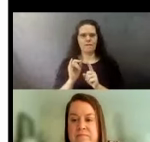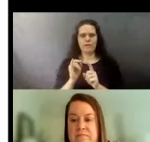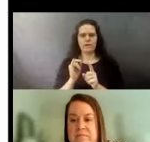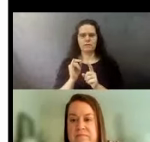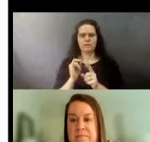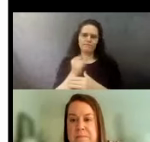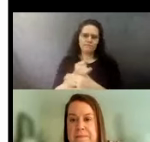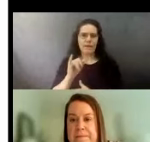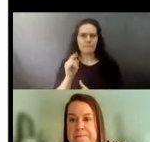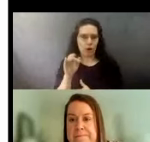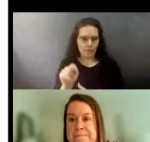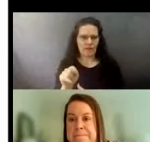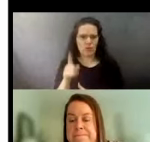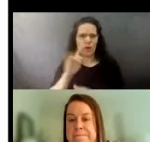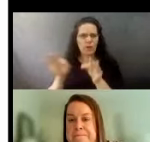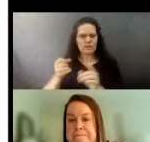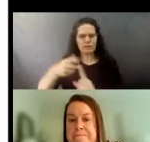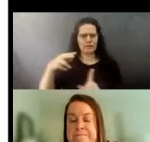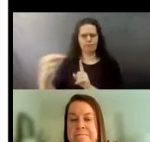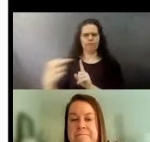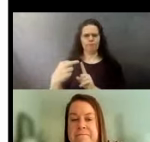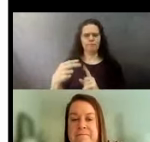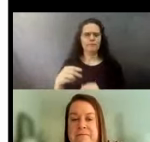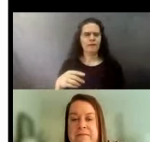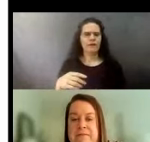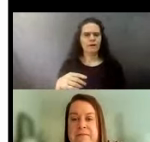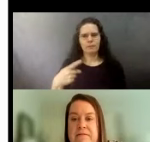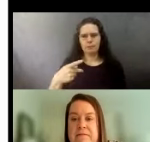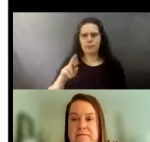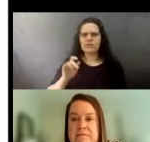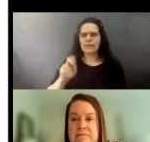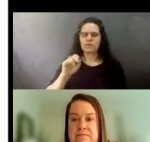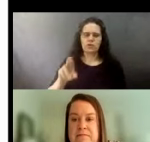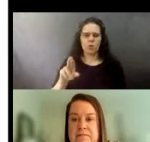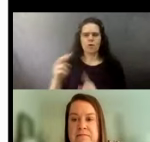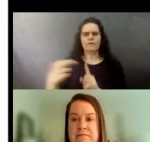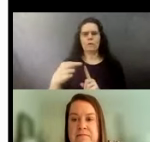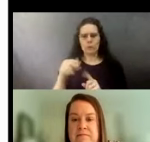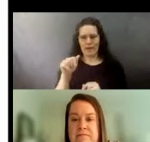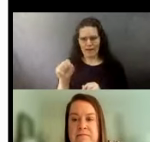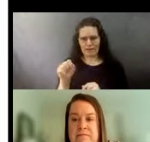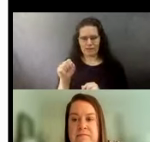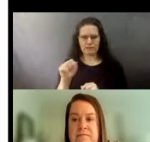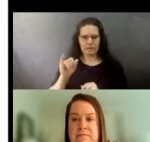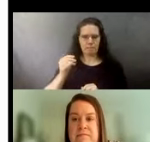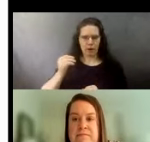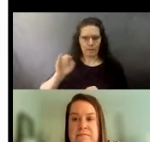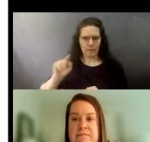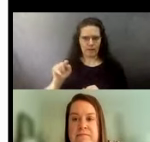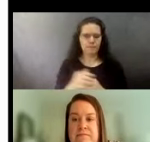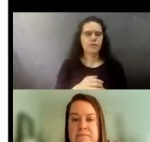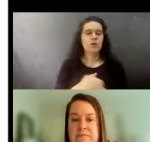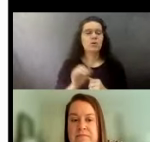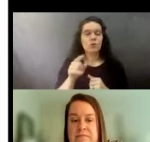prong. So what is really important is that the ADA Amendments Act expanded